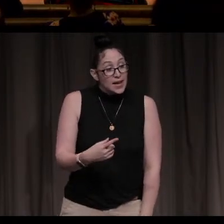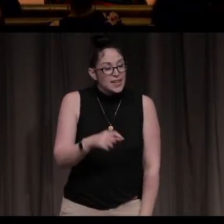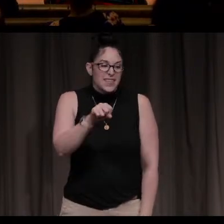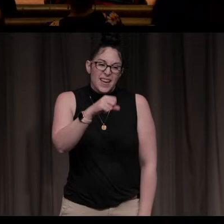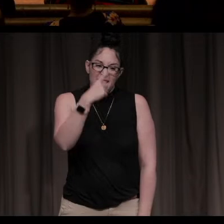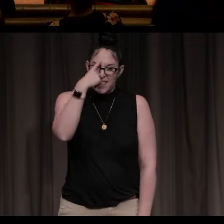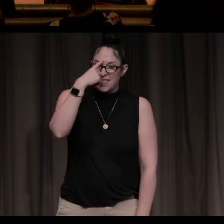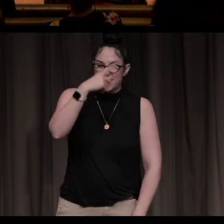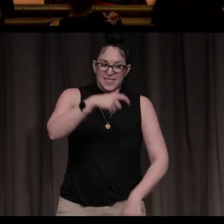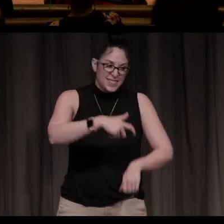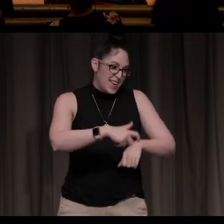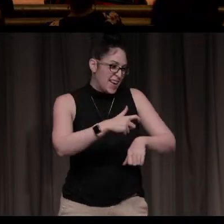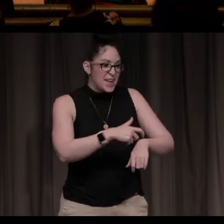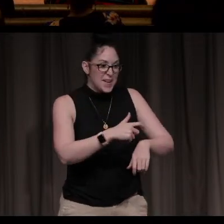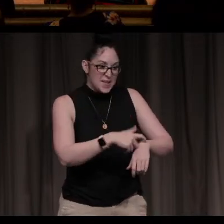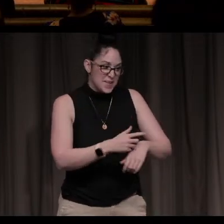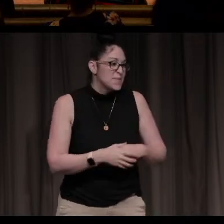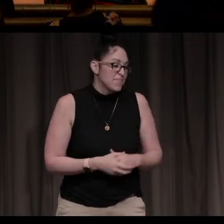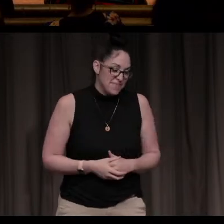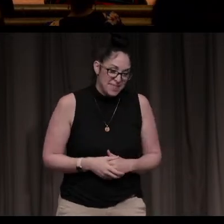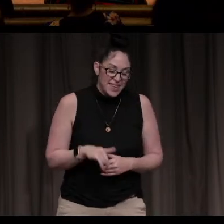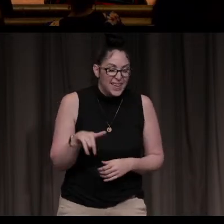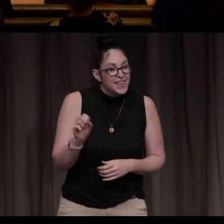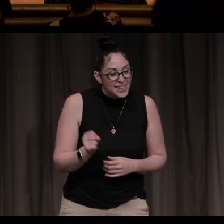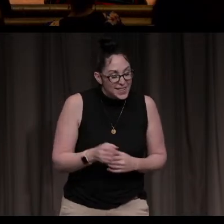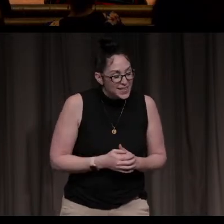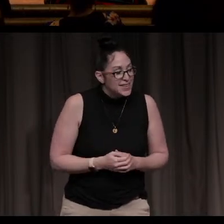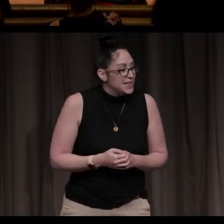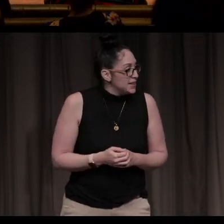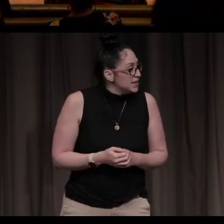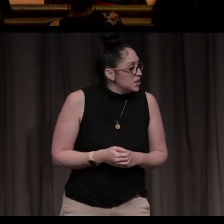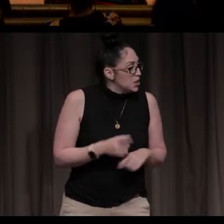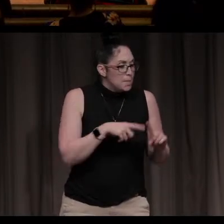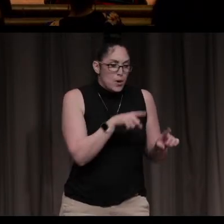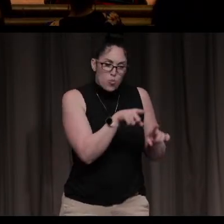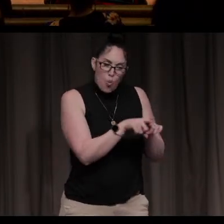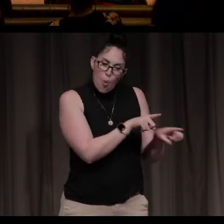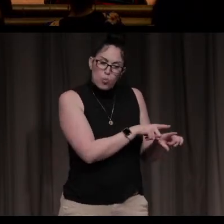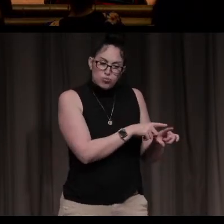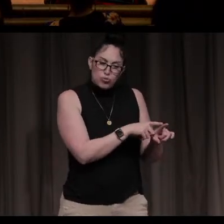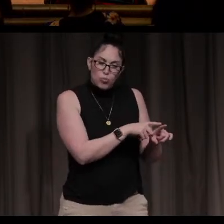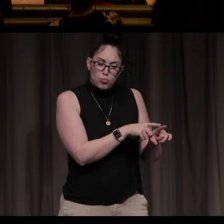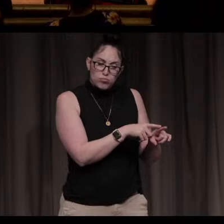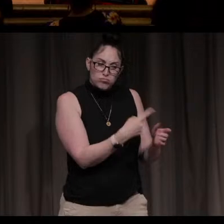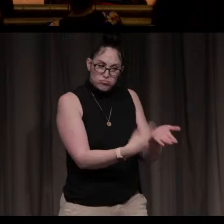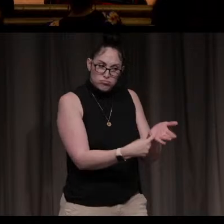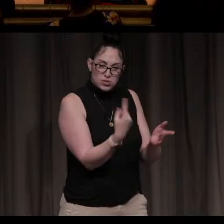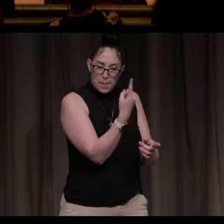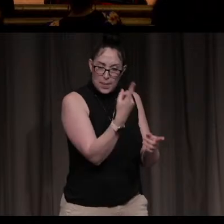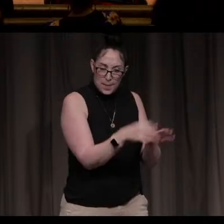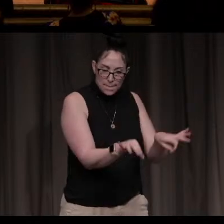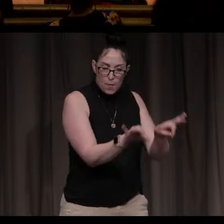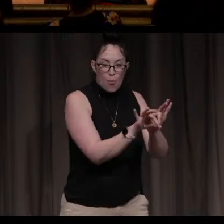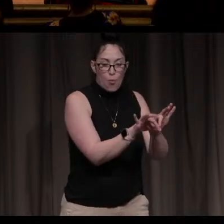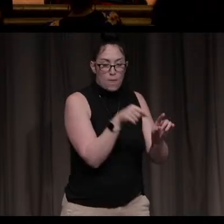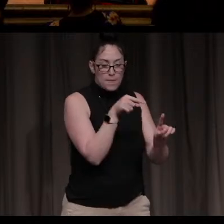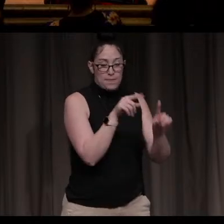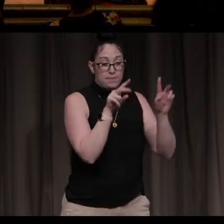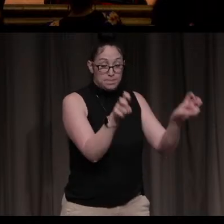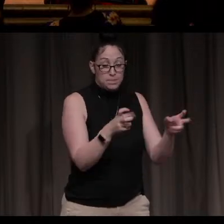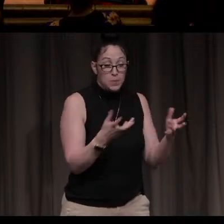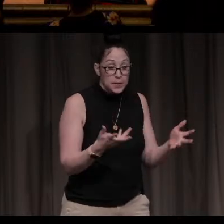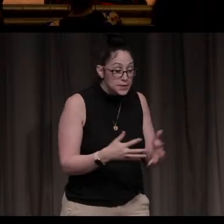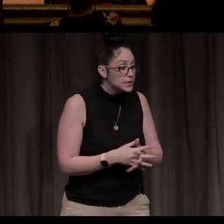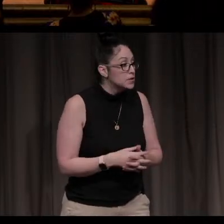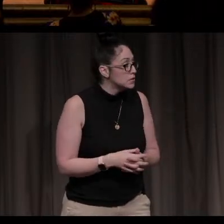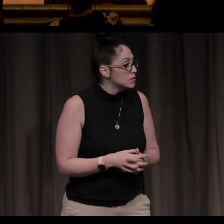the timing definitely helped us, but also, you touch on something very, I think important, right? We